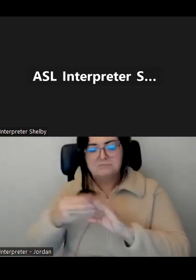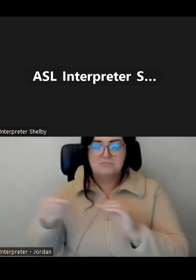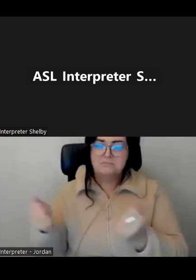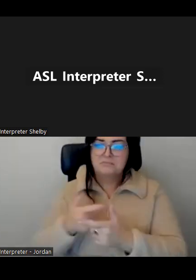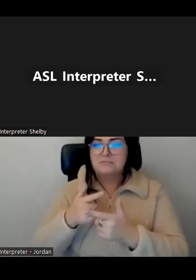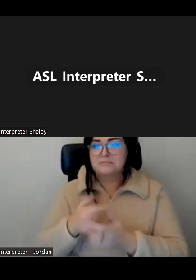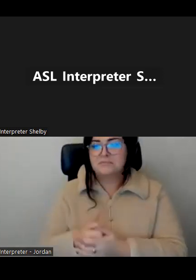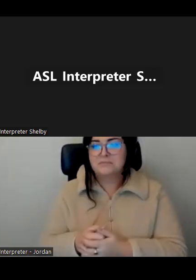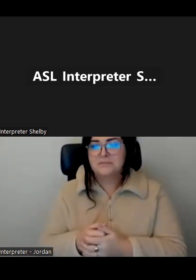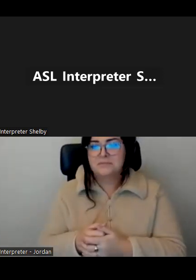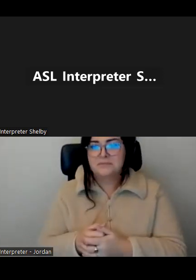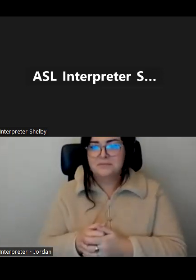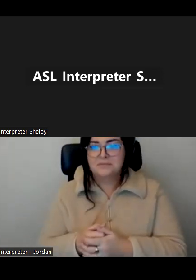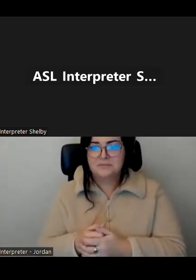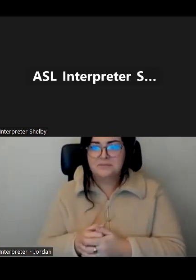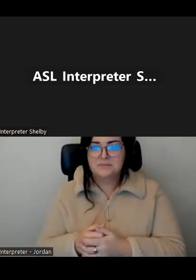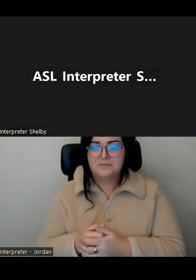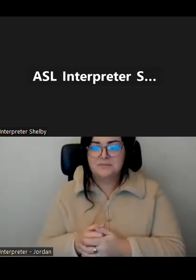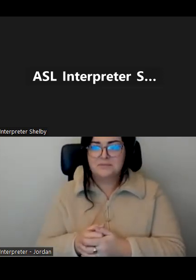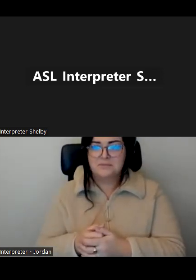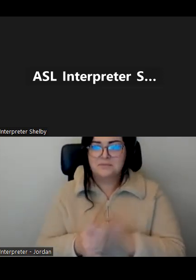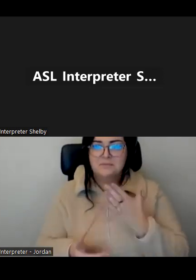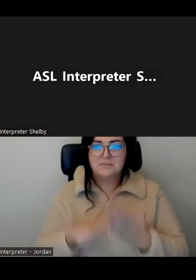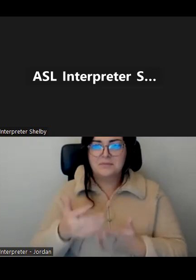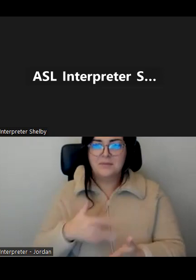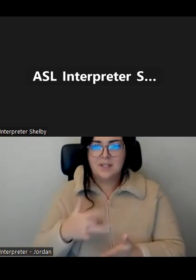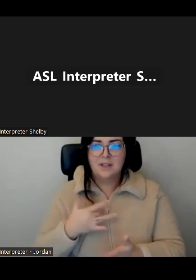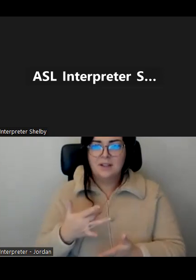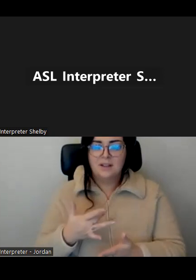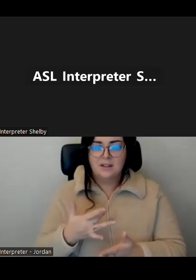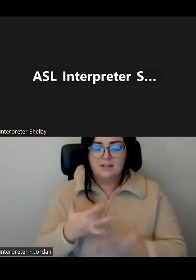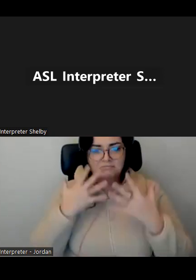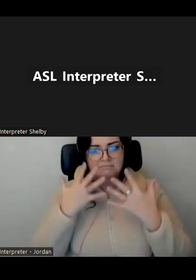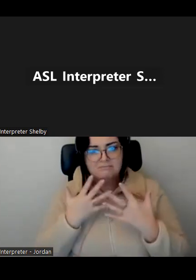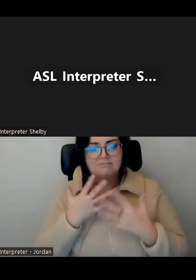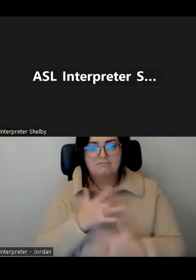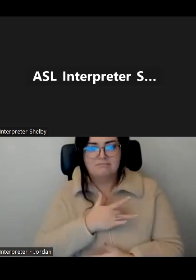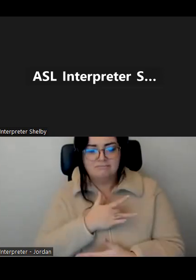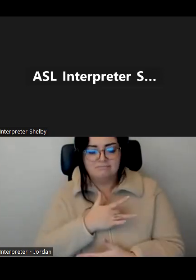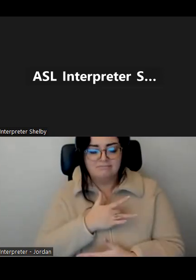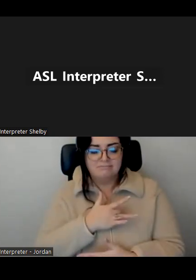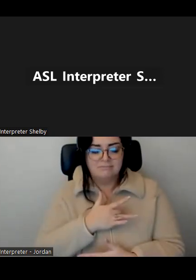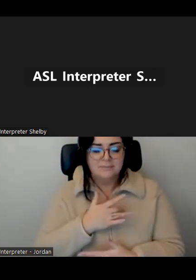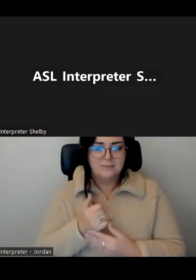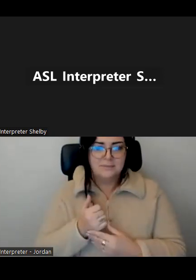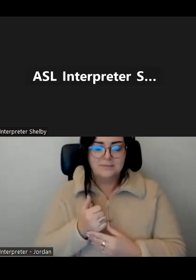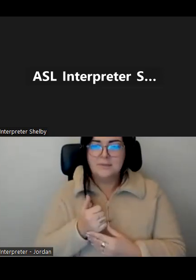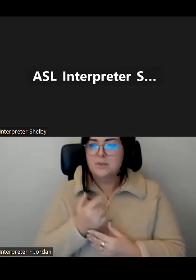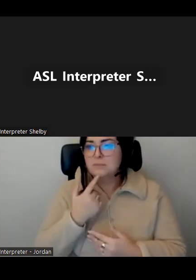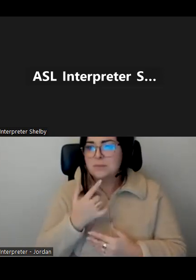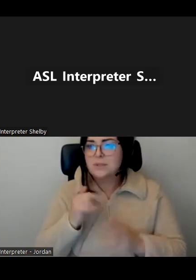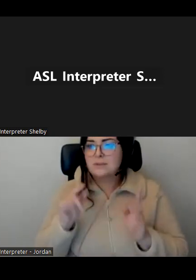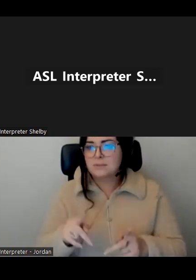So, and you may feel that there's a sadness and missing the person, of